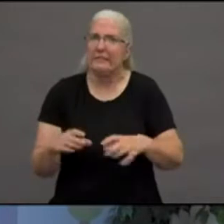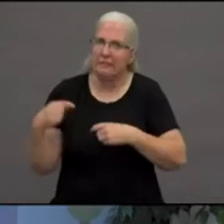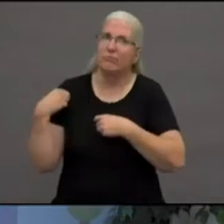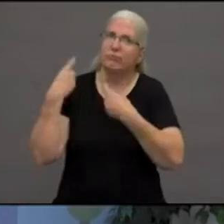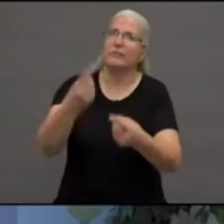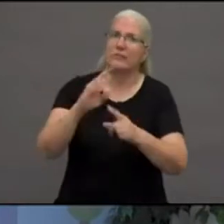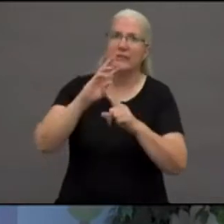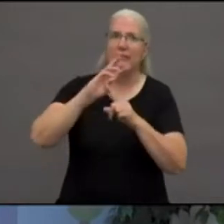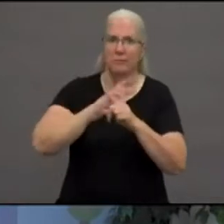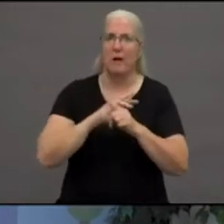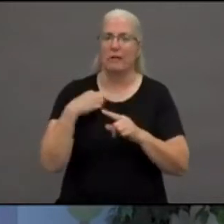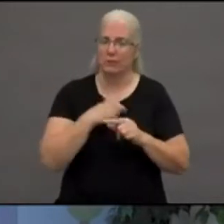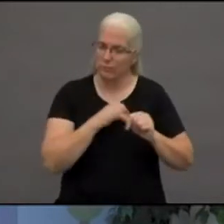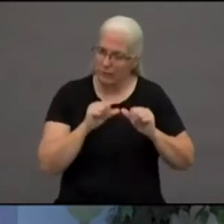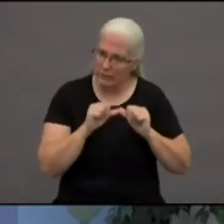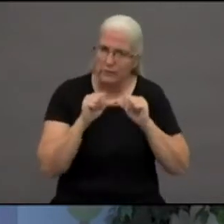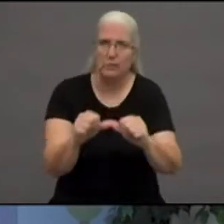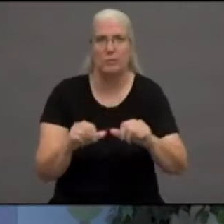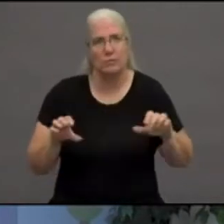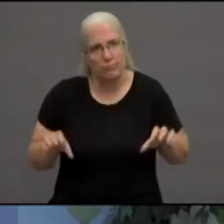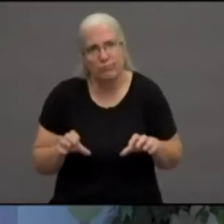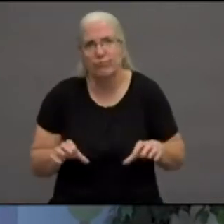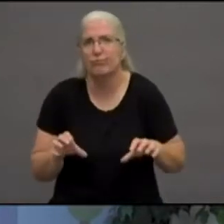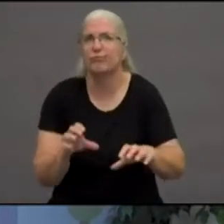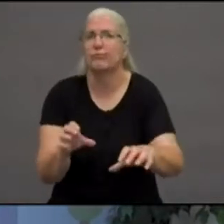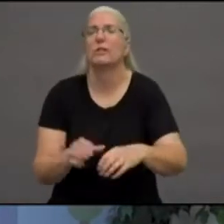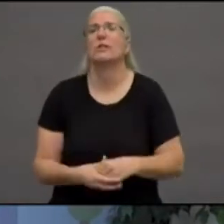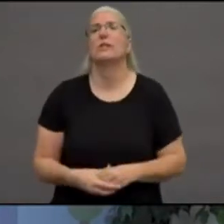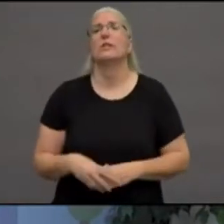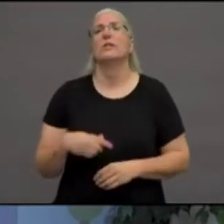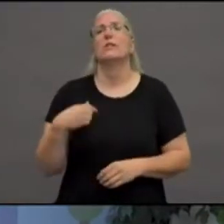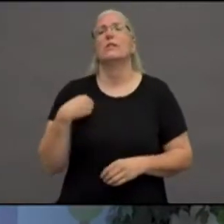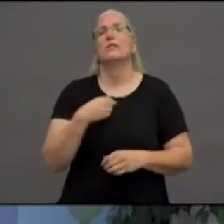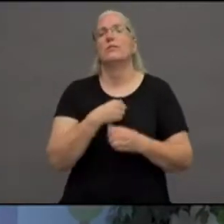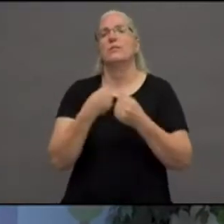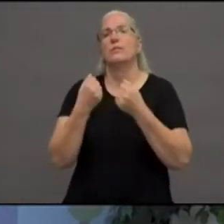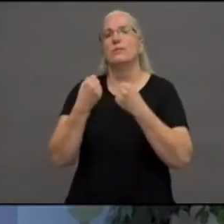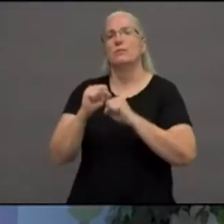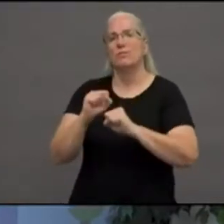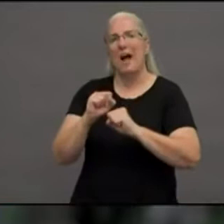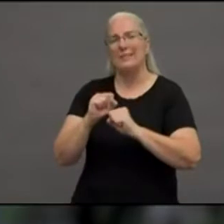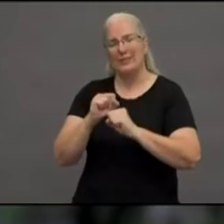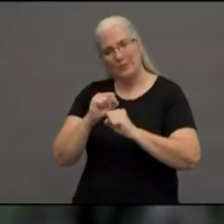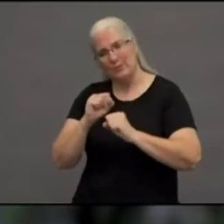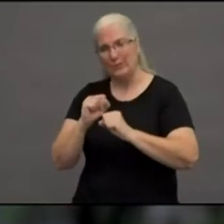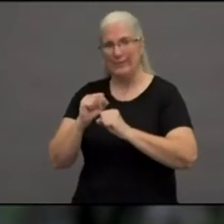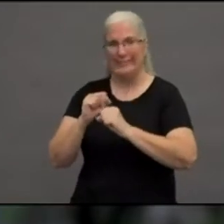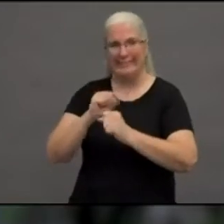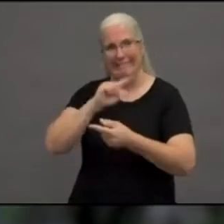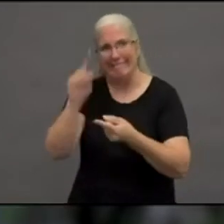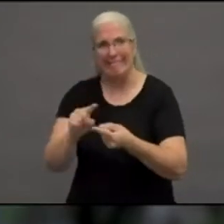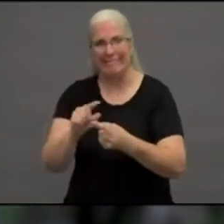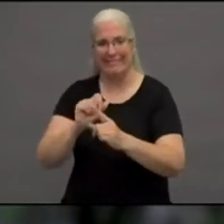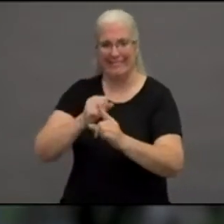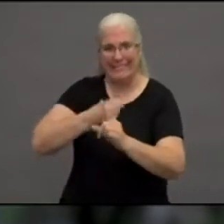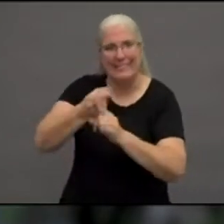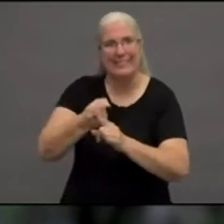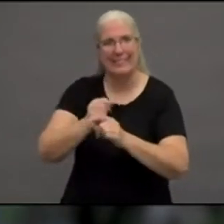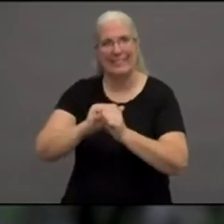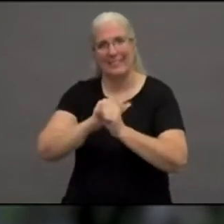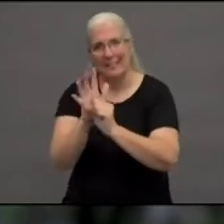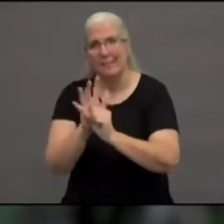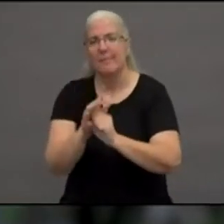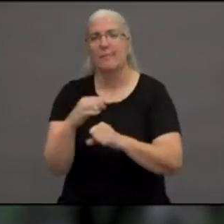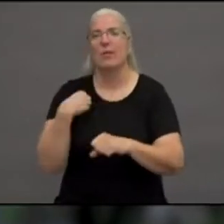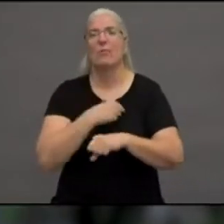work aggressively to combat this virus and this pandemic. We are working really closely with the county's